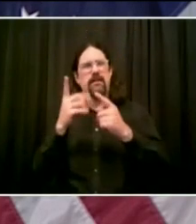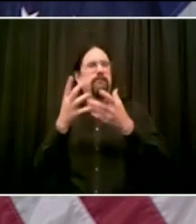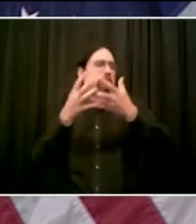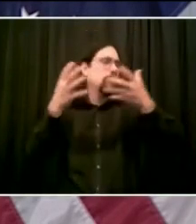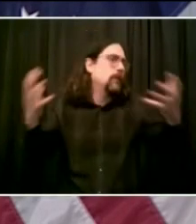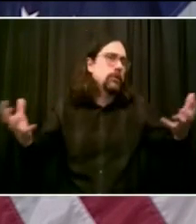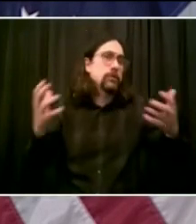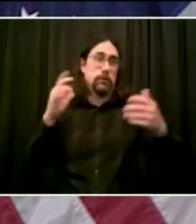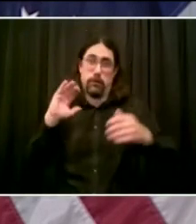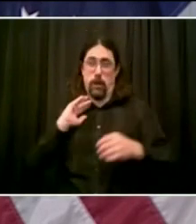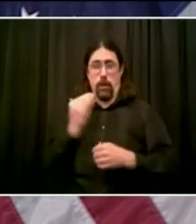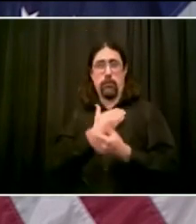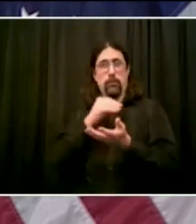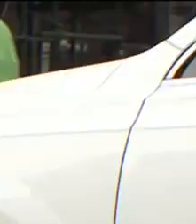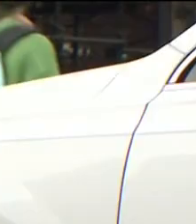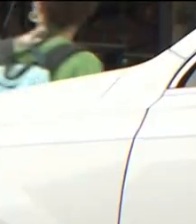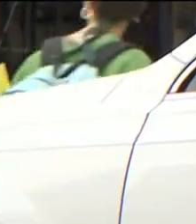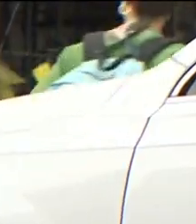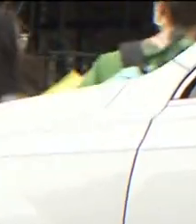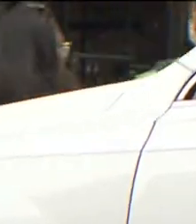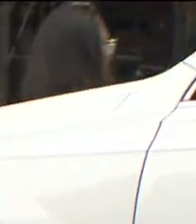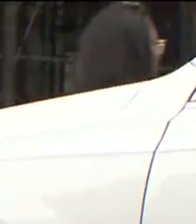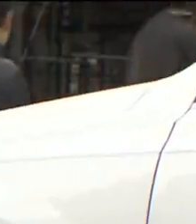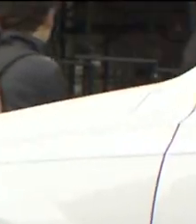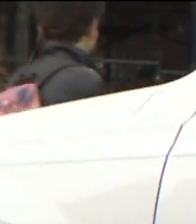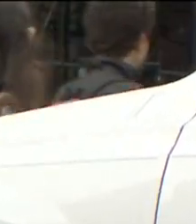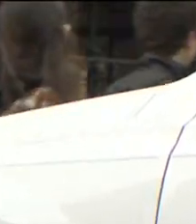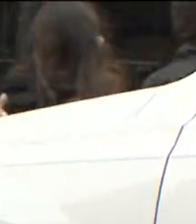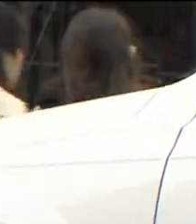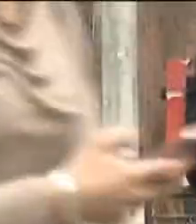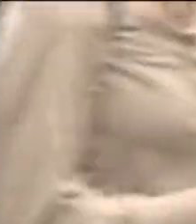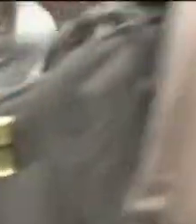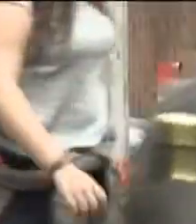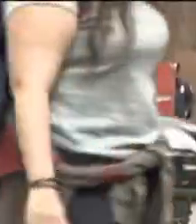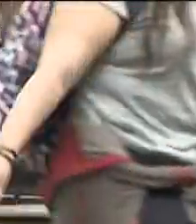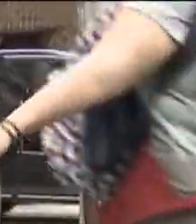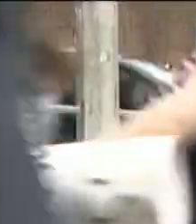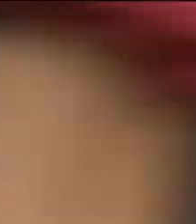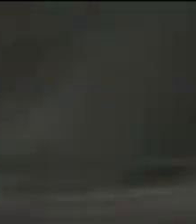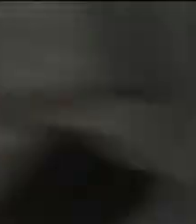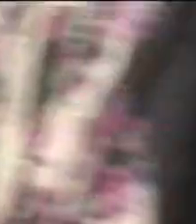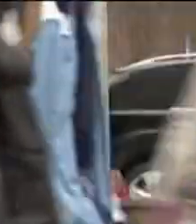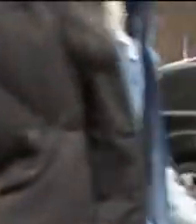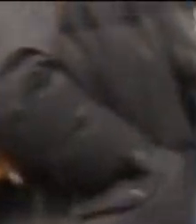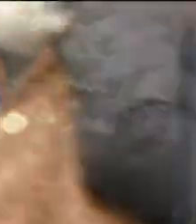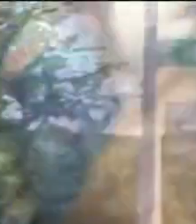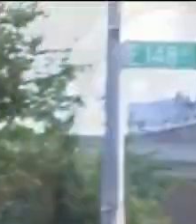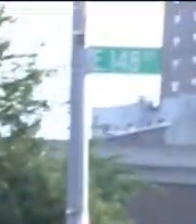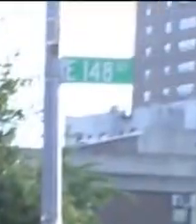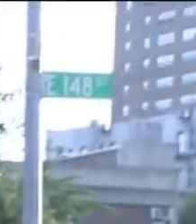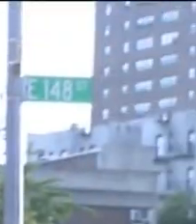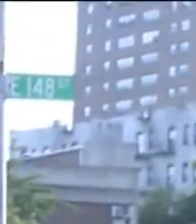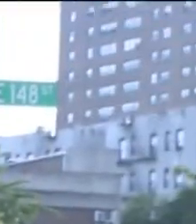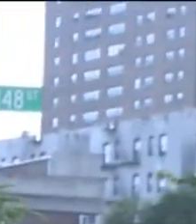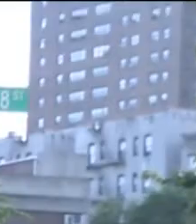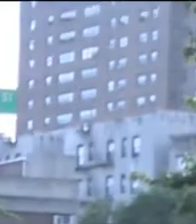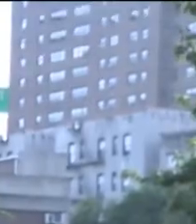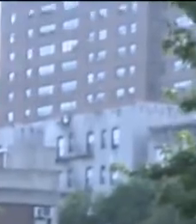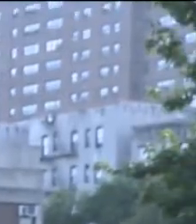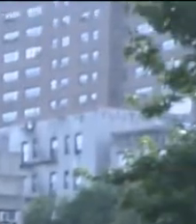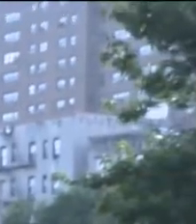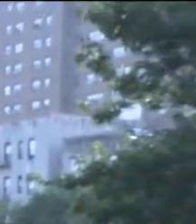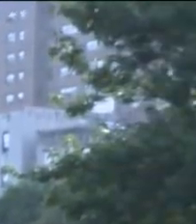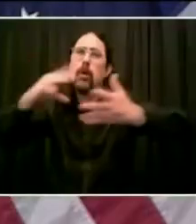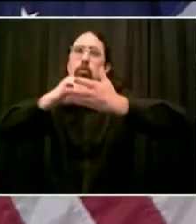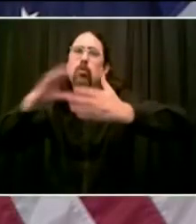health and safety. That is the first consideration. The biggest issue will be logistics. With more than 1 million students enrolled in the school system, they'll need to